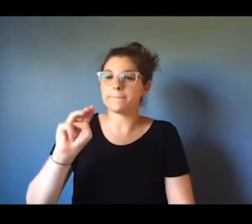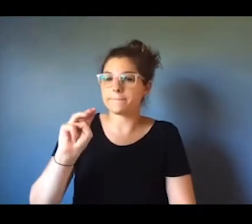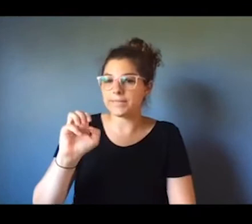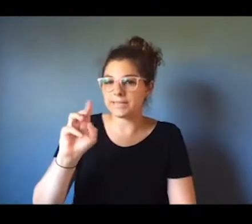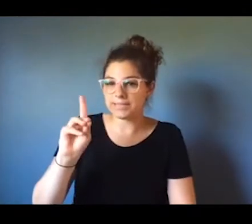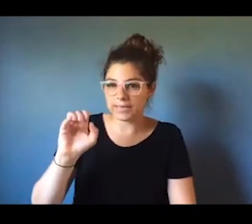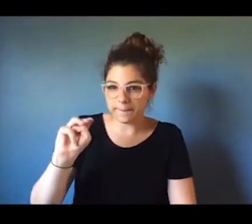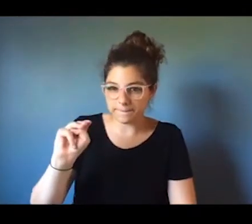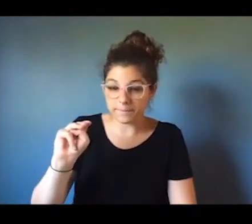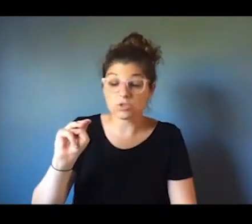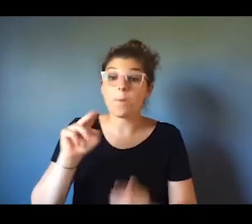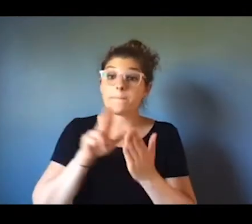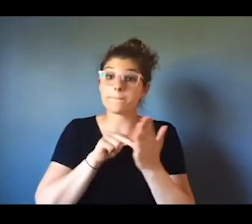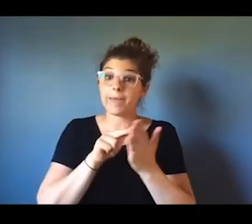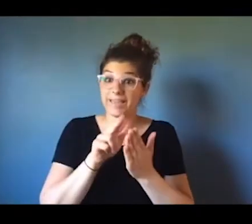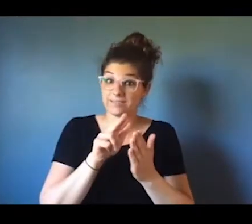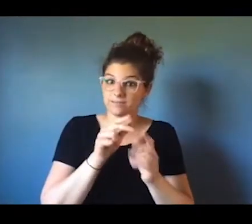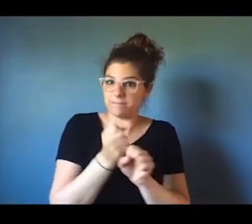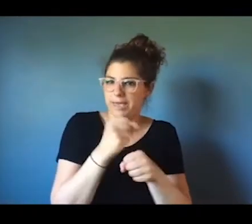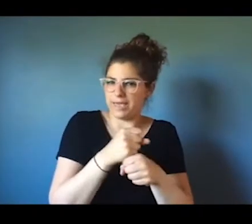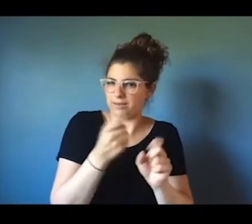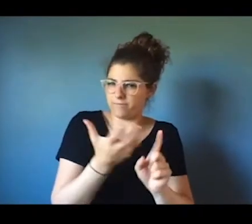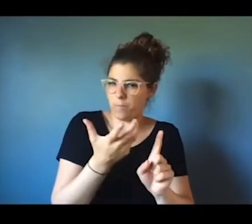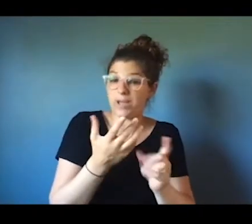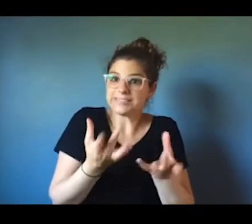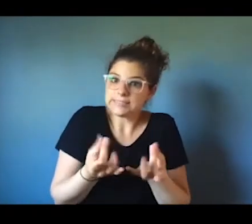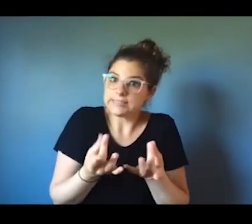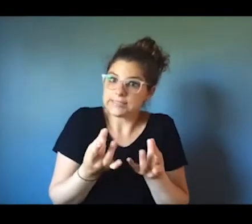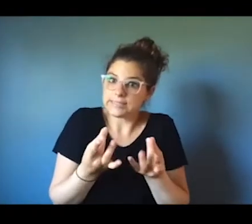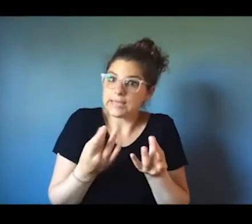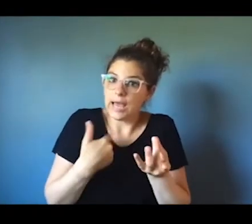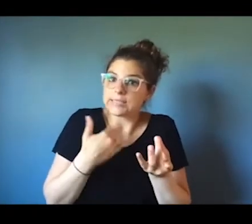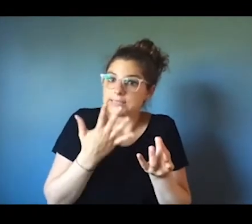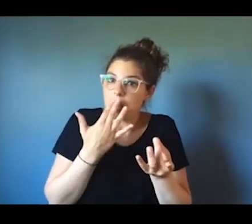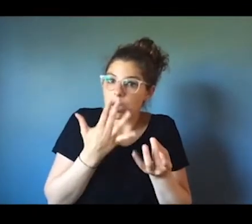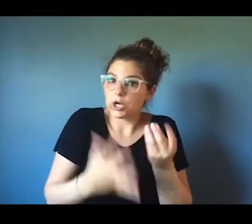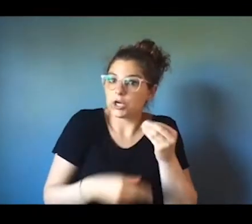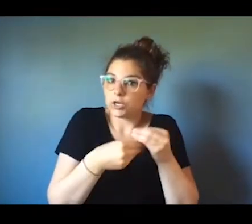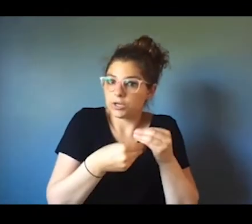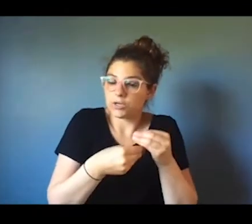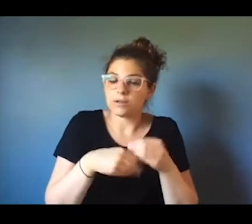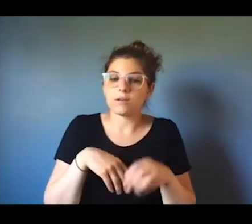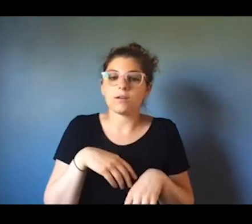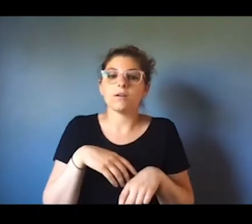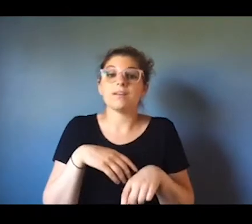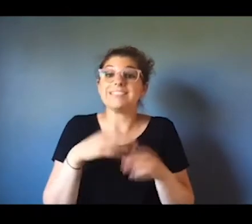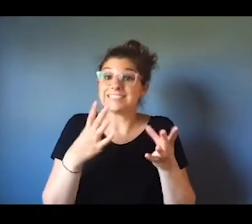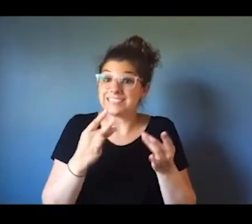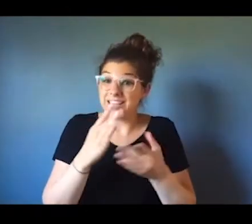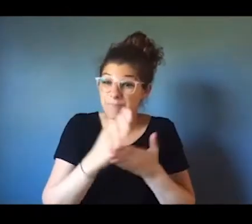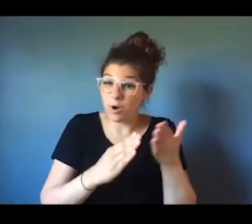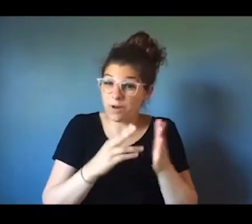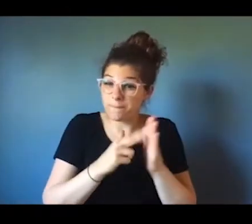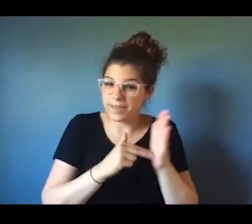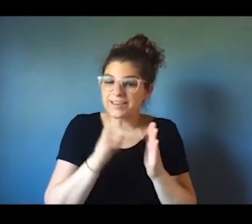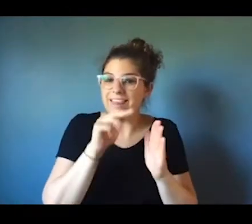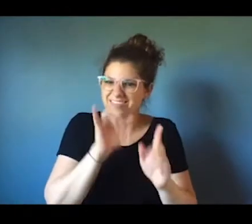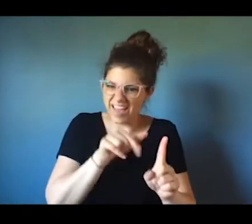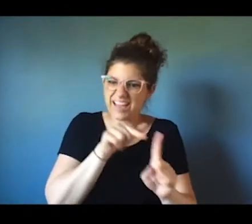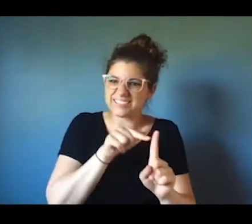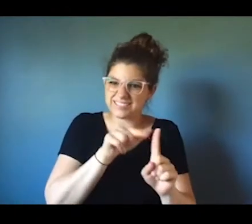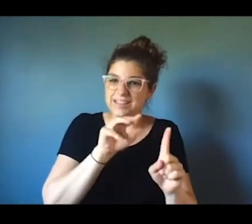mediums. Now, if you look at paint, what paint is made of, it's sticky stuff that has color. Now, the sticky part of